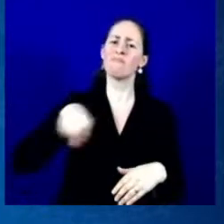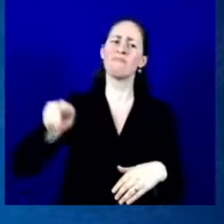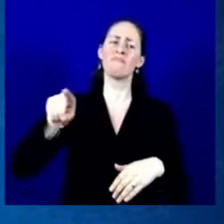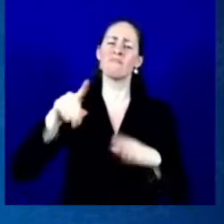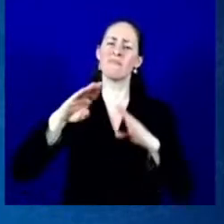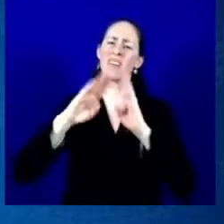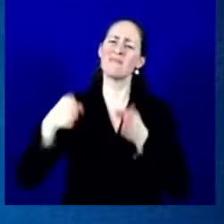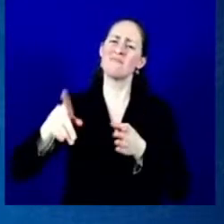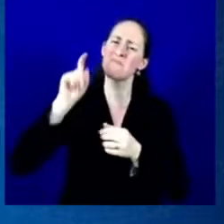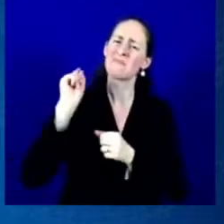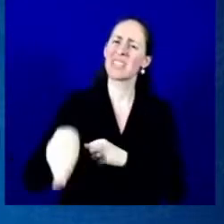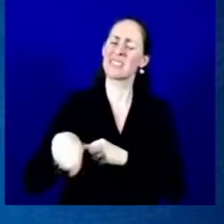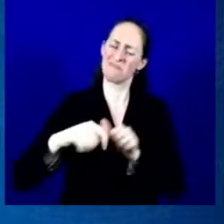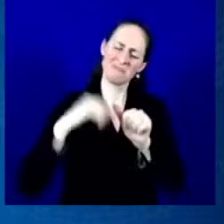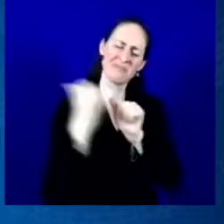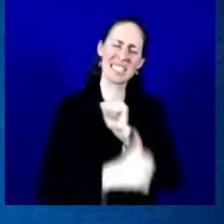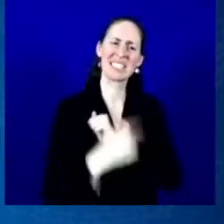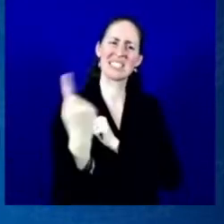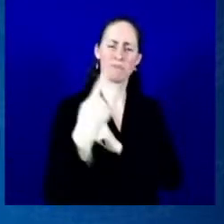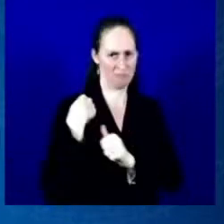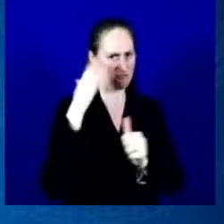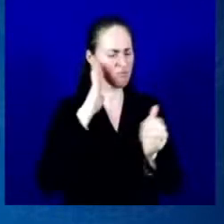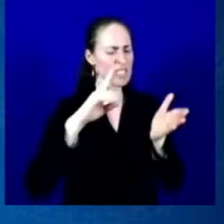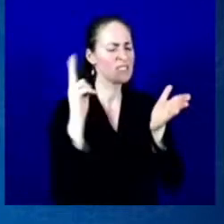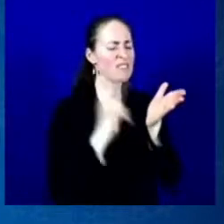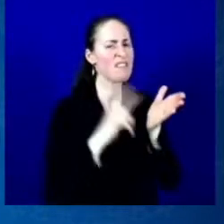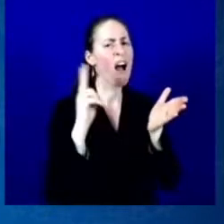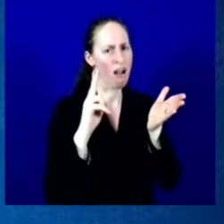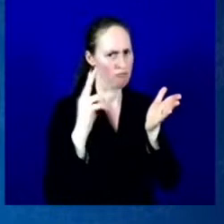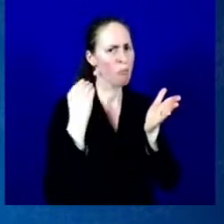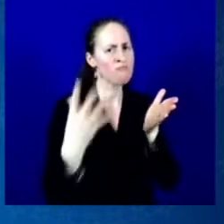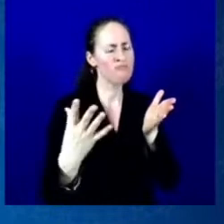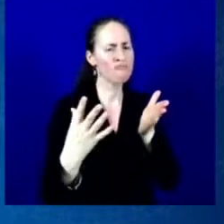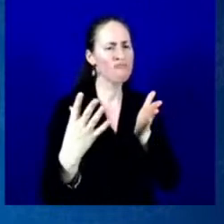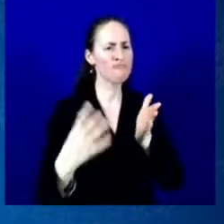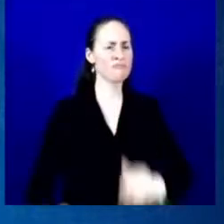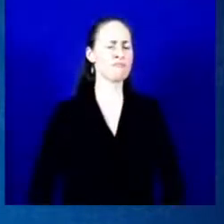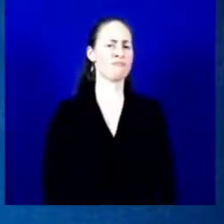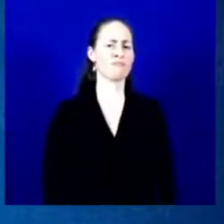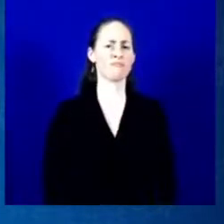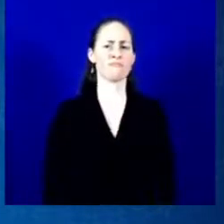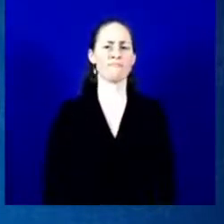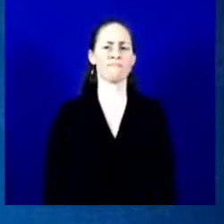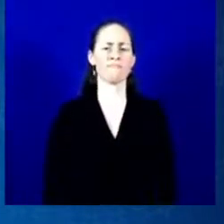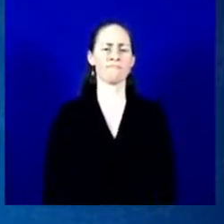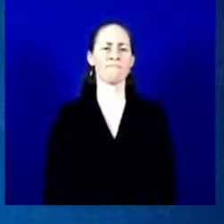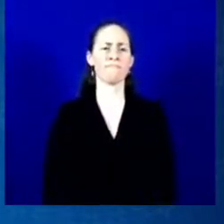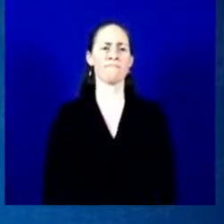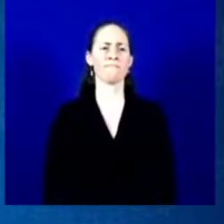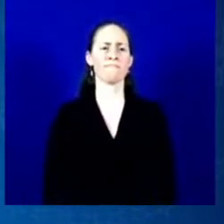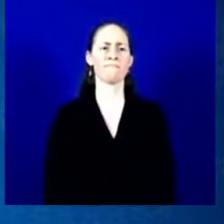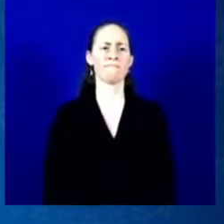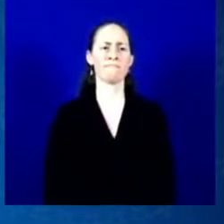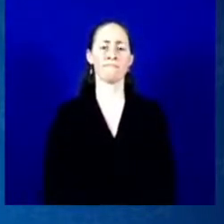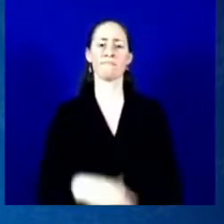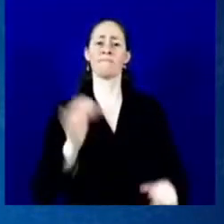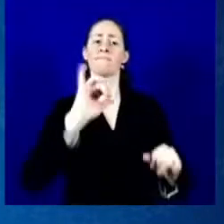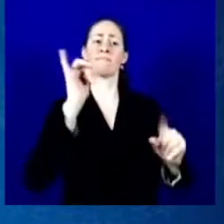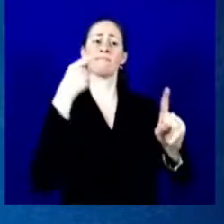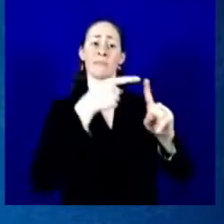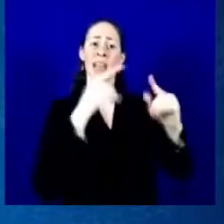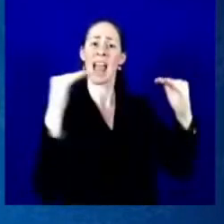sign. I also hope Congress will get to my desk the Equality Act to protect LGBTQ